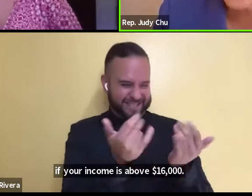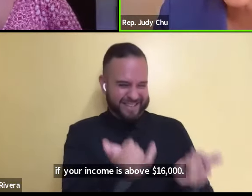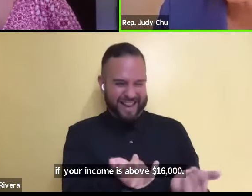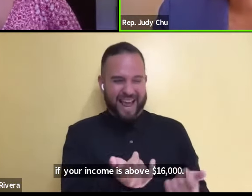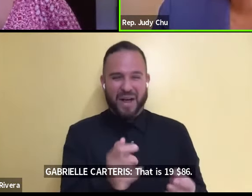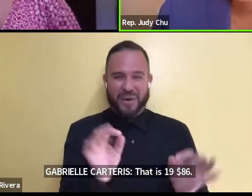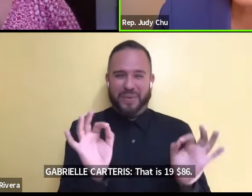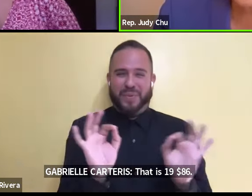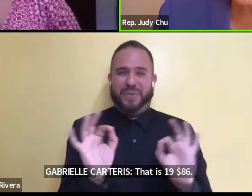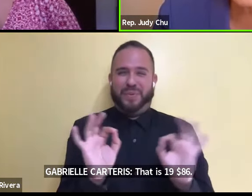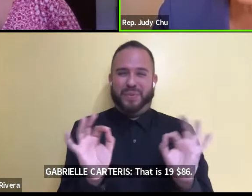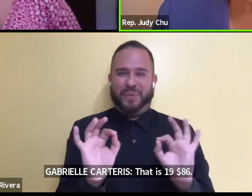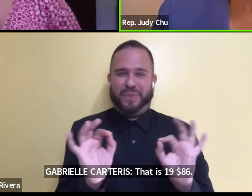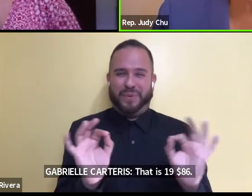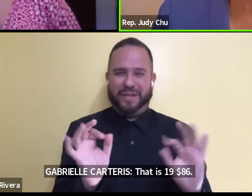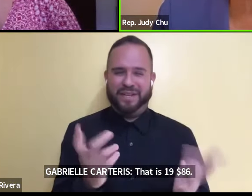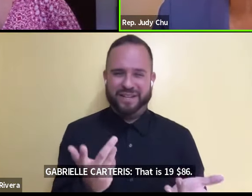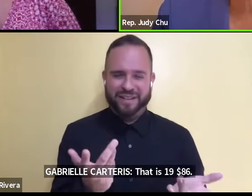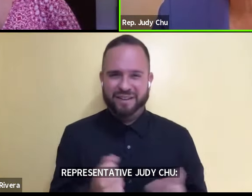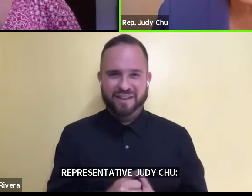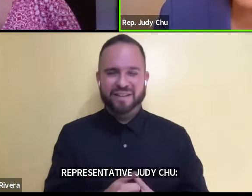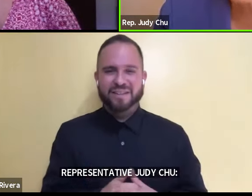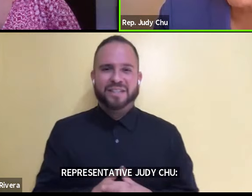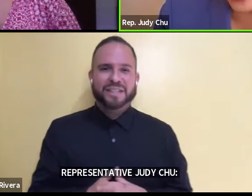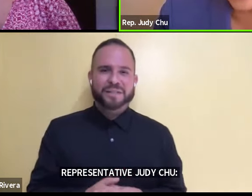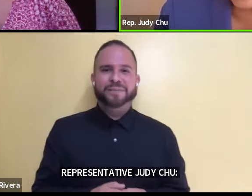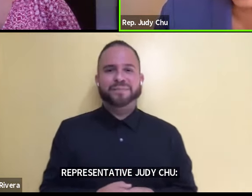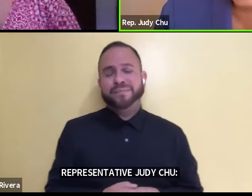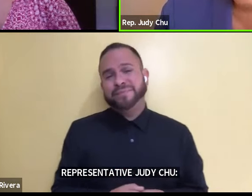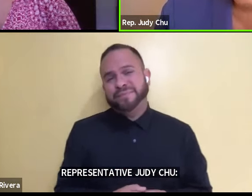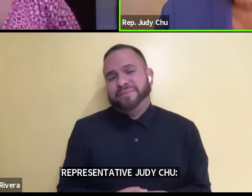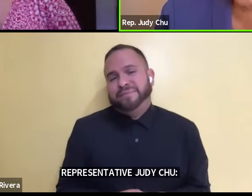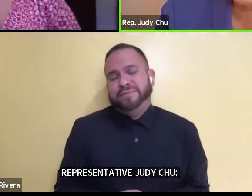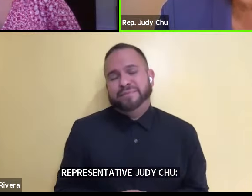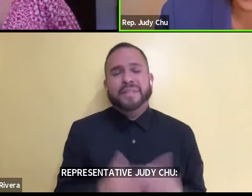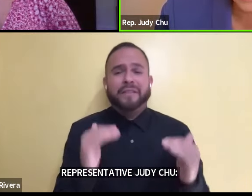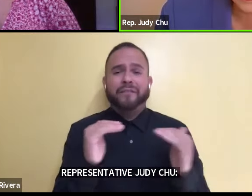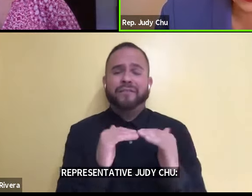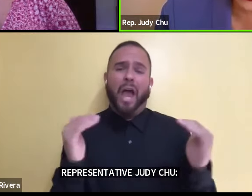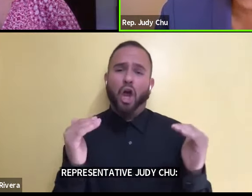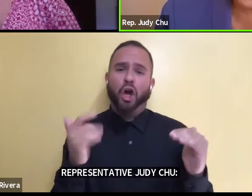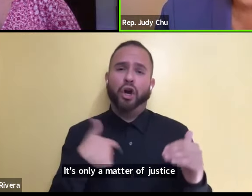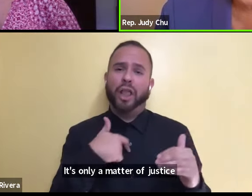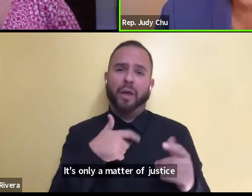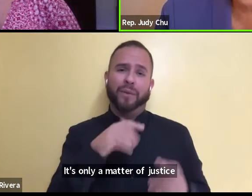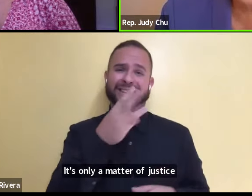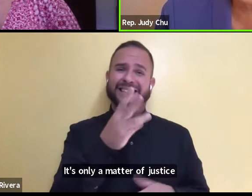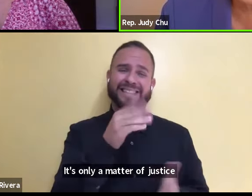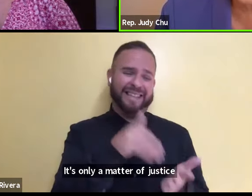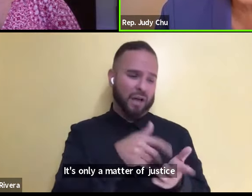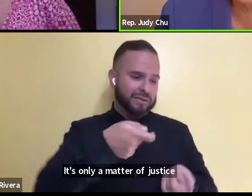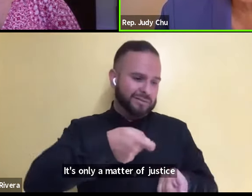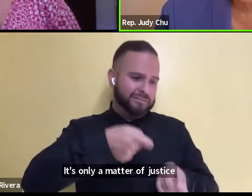So it's only a matter of justice for us to raise it to